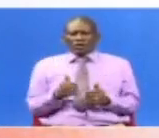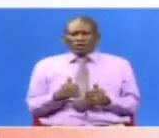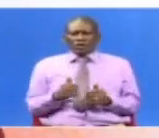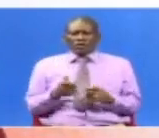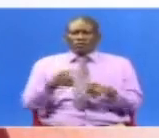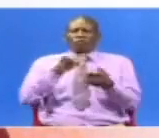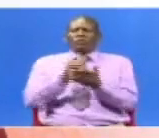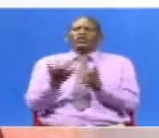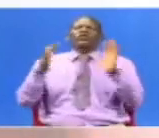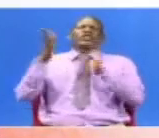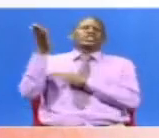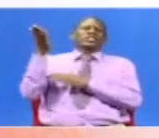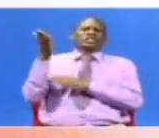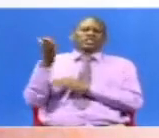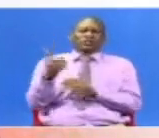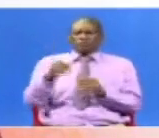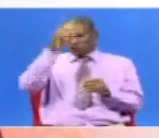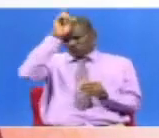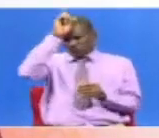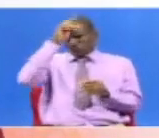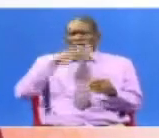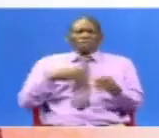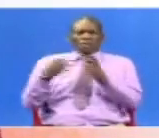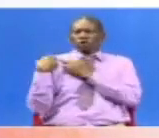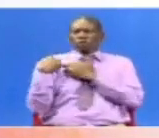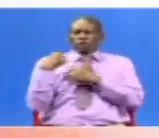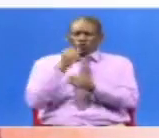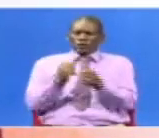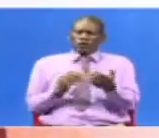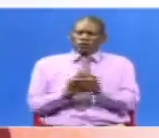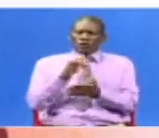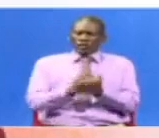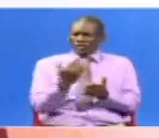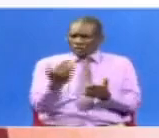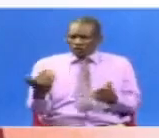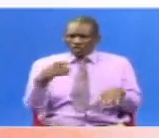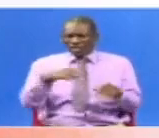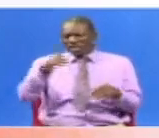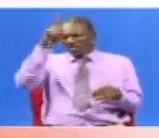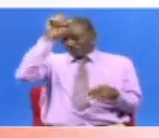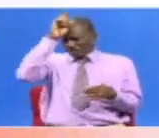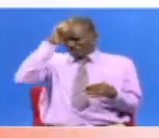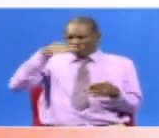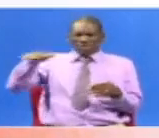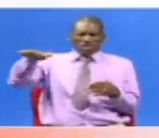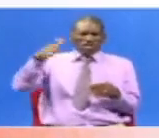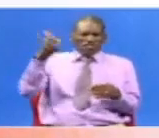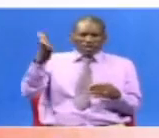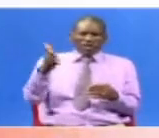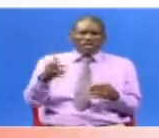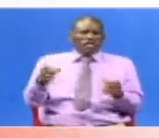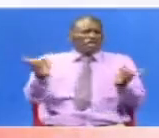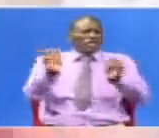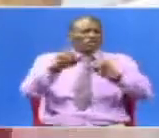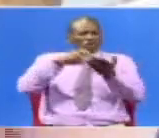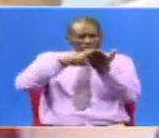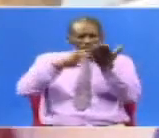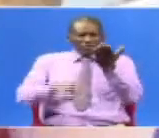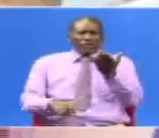bush. So my job is to ensure that a child in the remotest part of this country is not